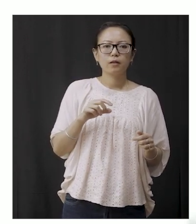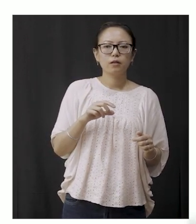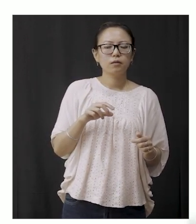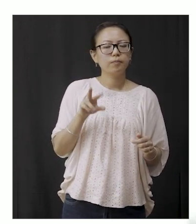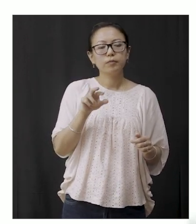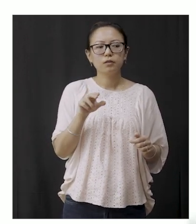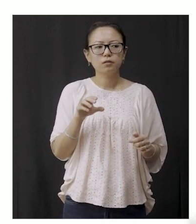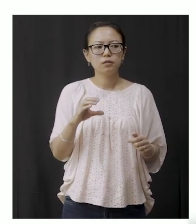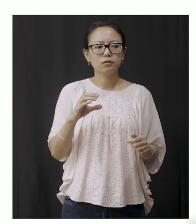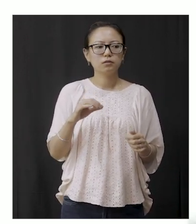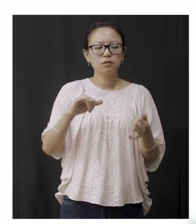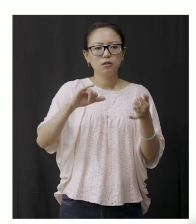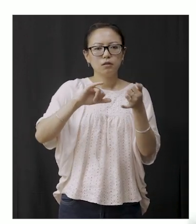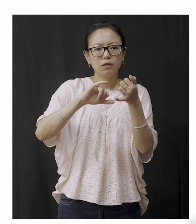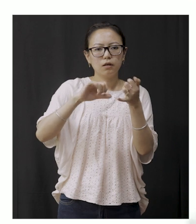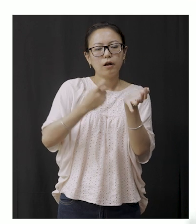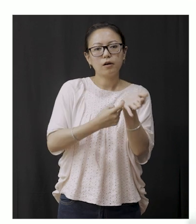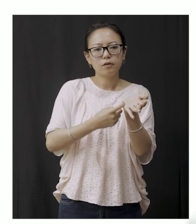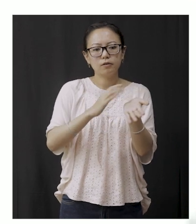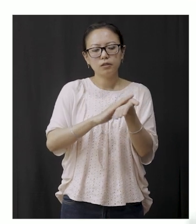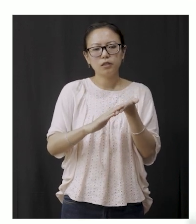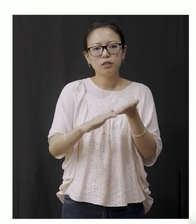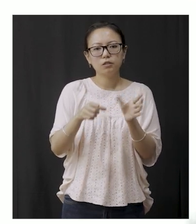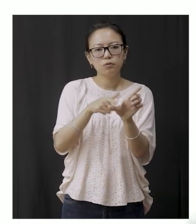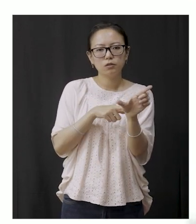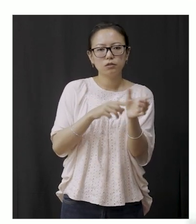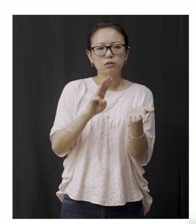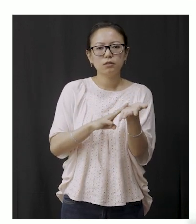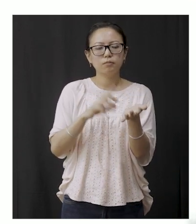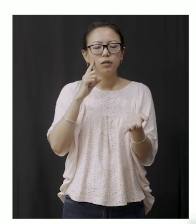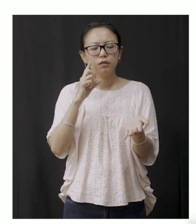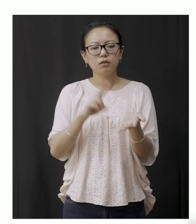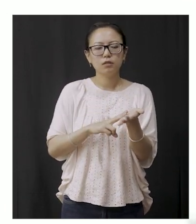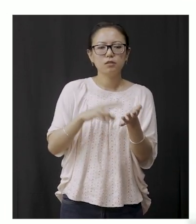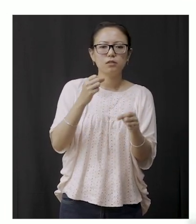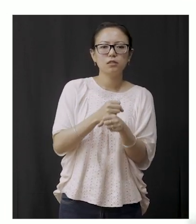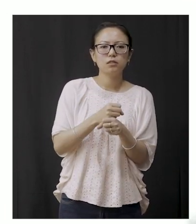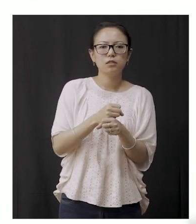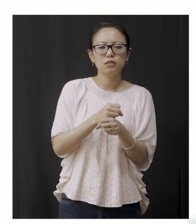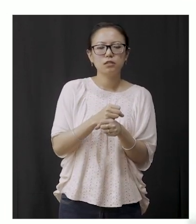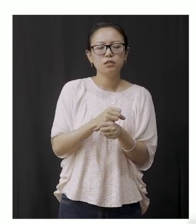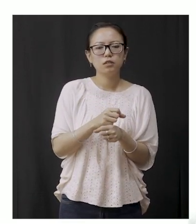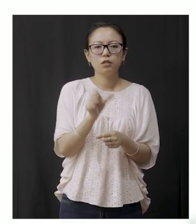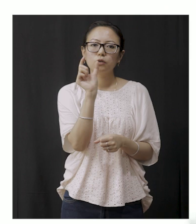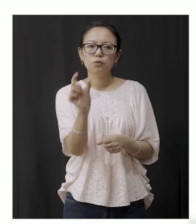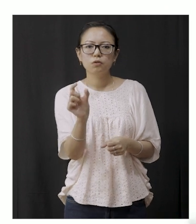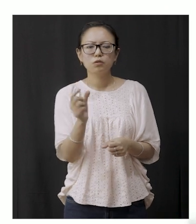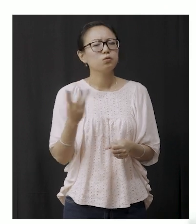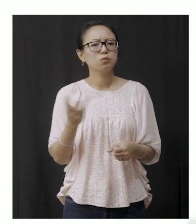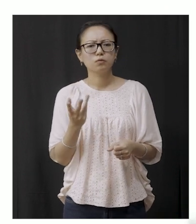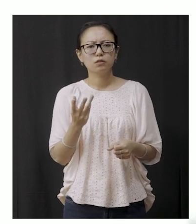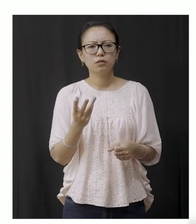sounds similar, right? That is why they are called rhyming words. Okay, now, can you find some words